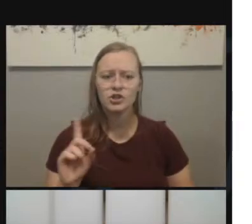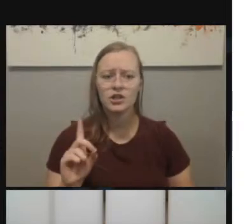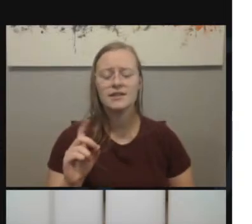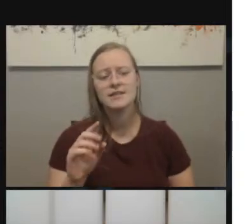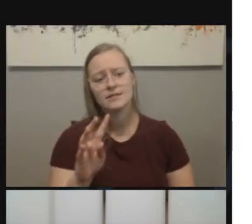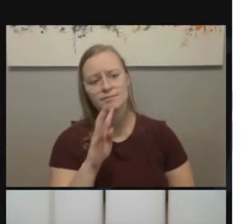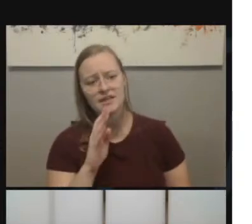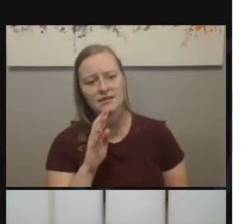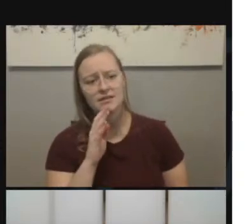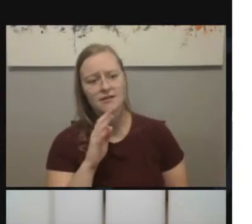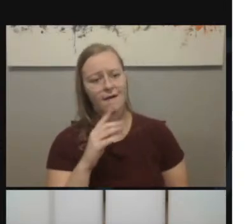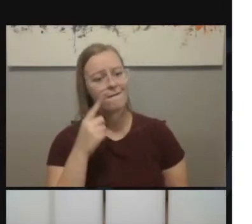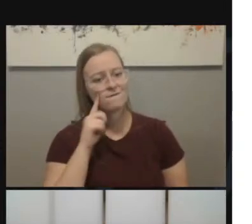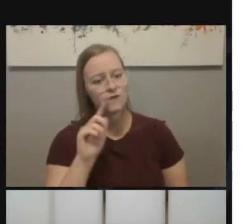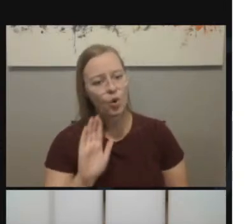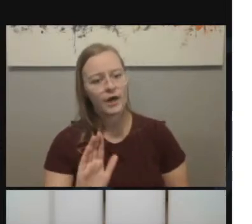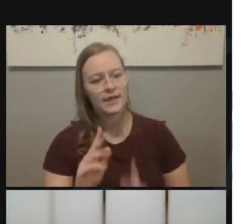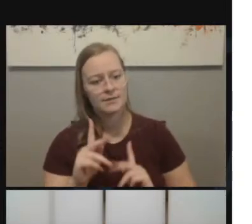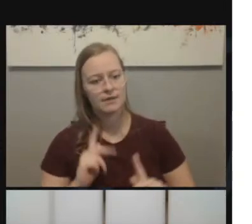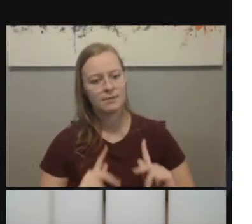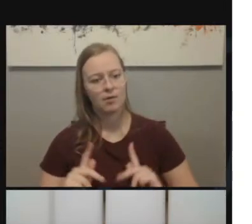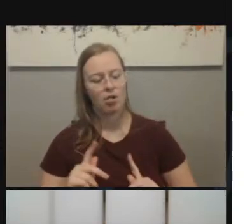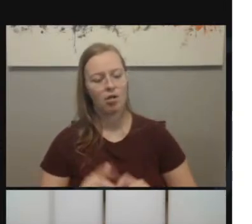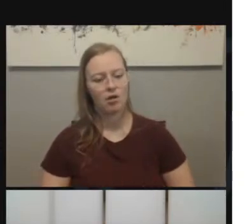his people